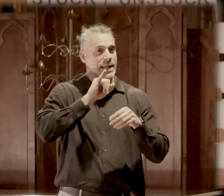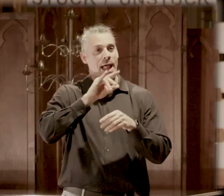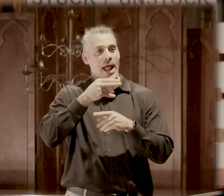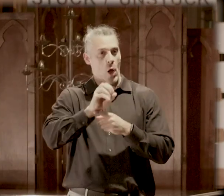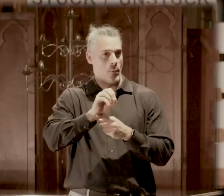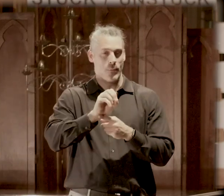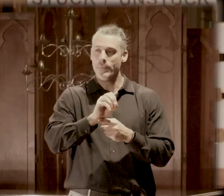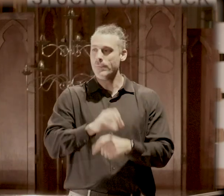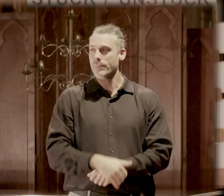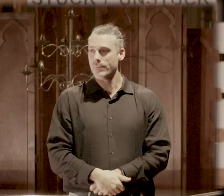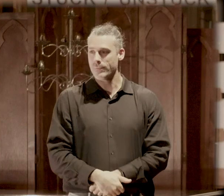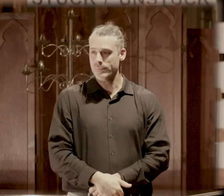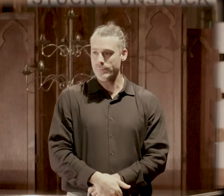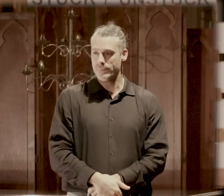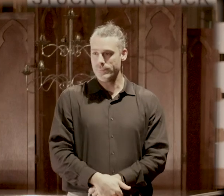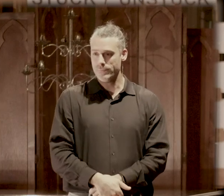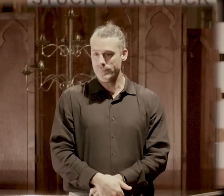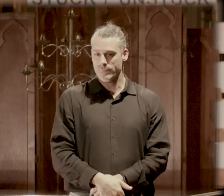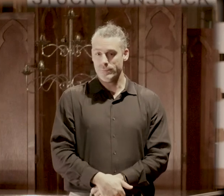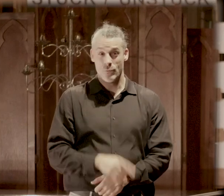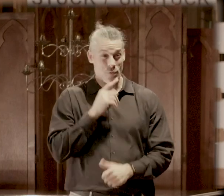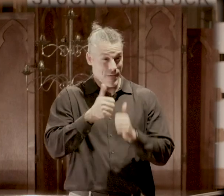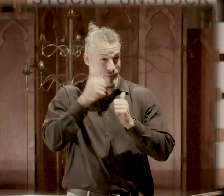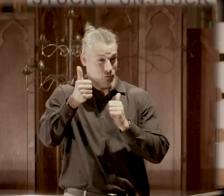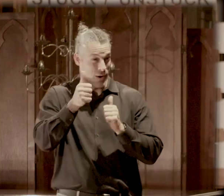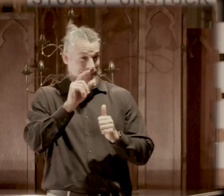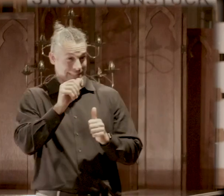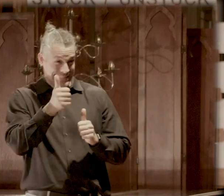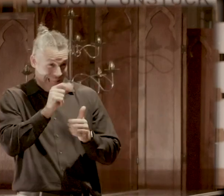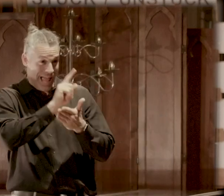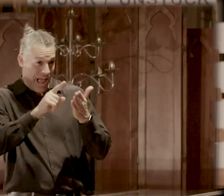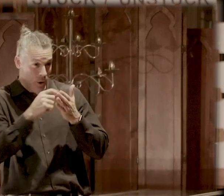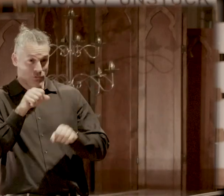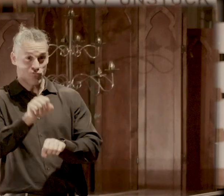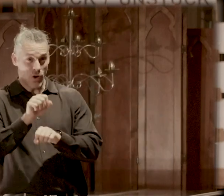Idaho. And it's 10 hours away.